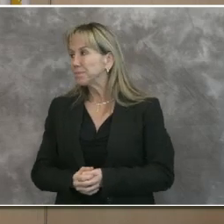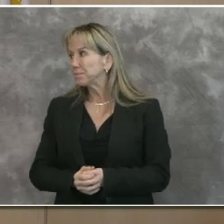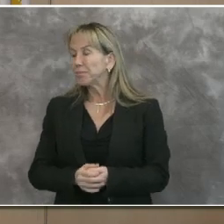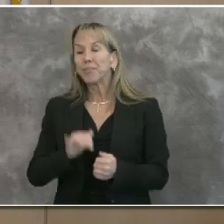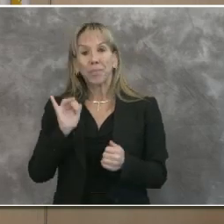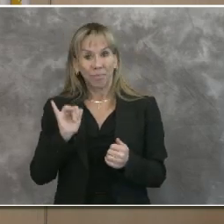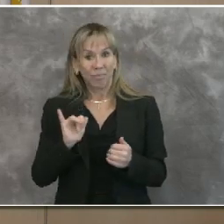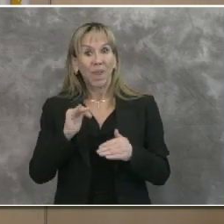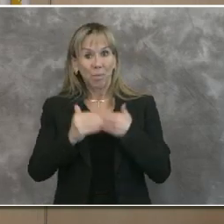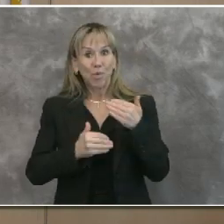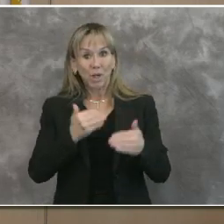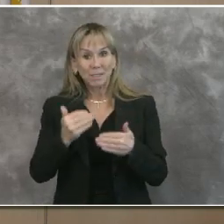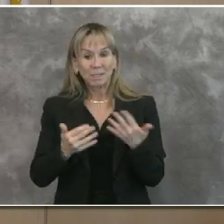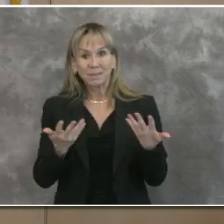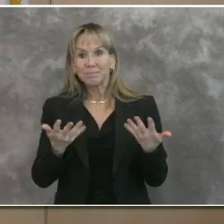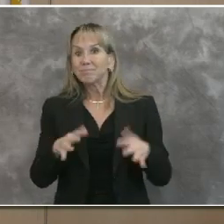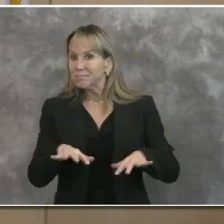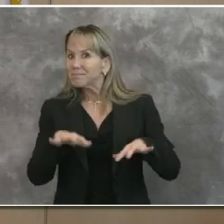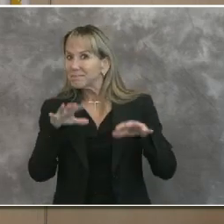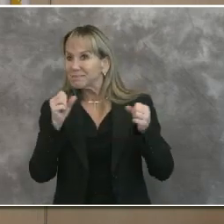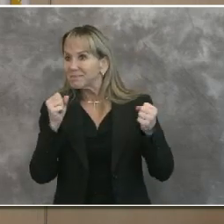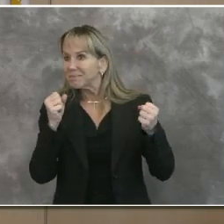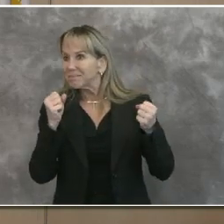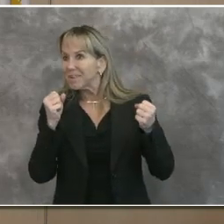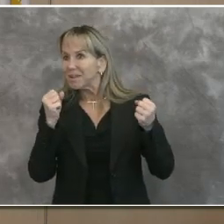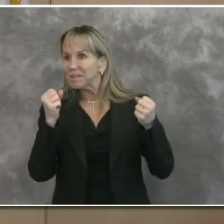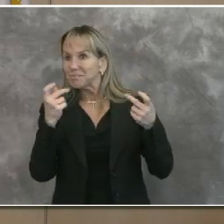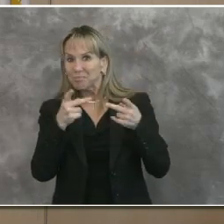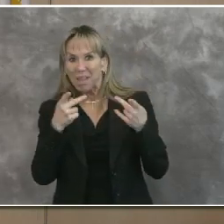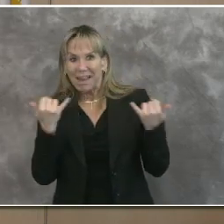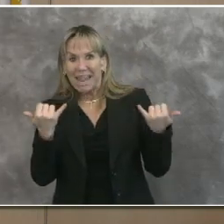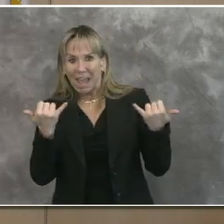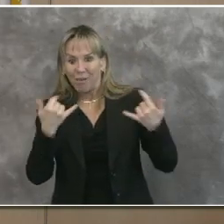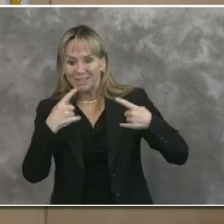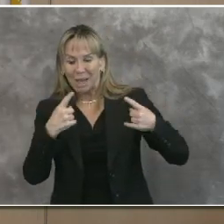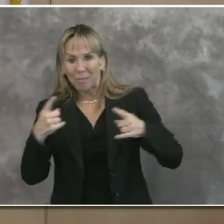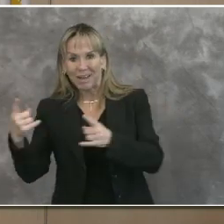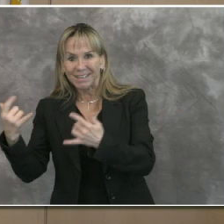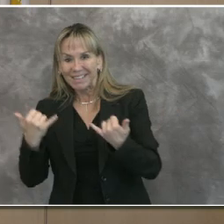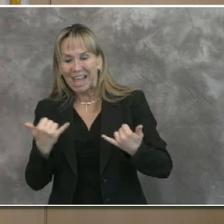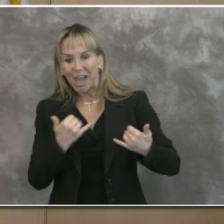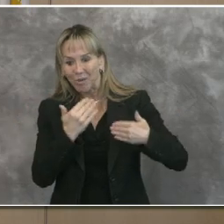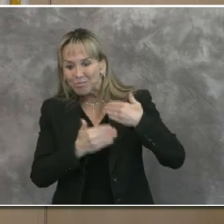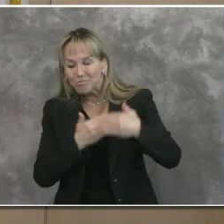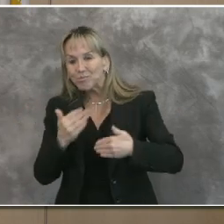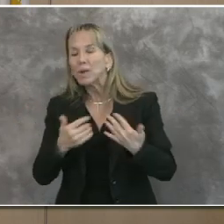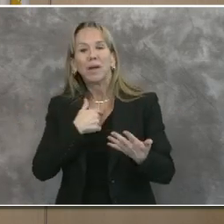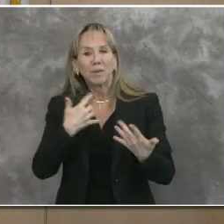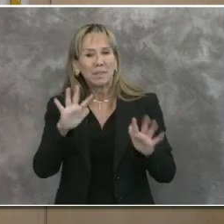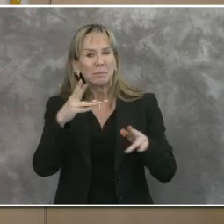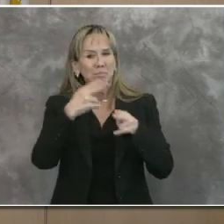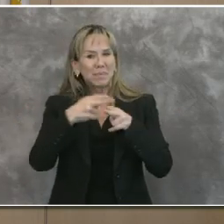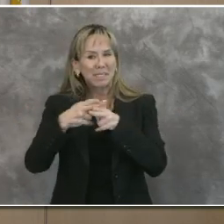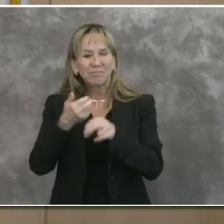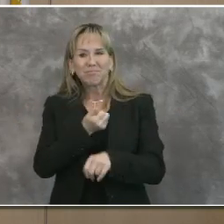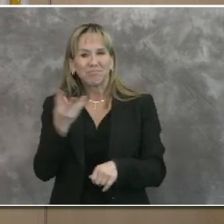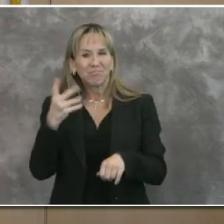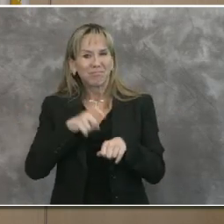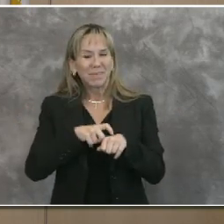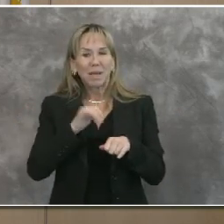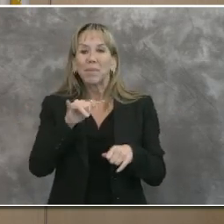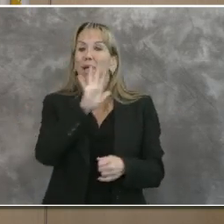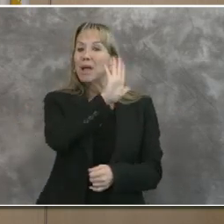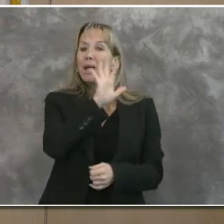that process is taking place as we speak, and I think we've talked about that on numerous occasions.